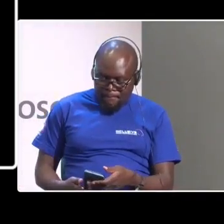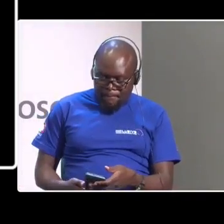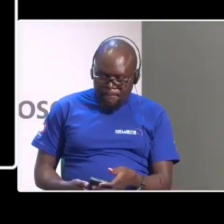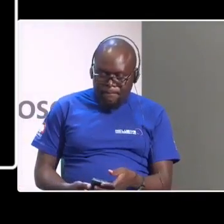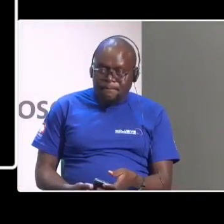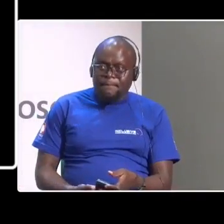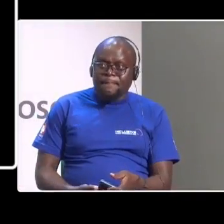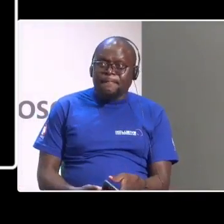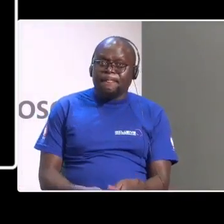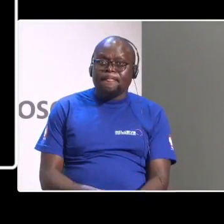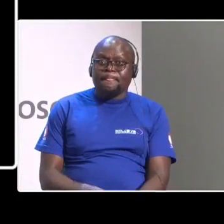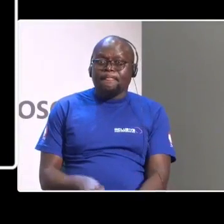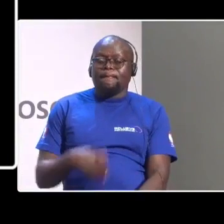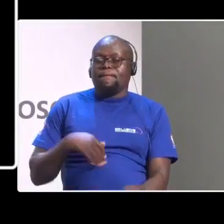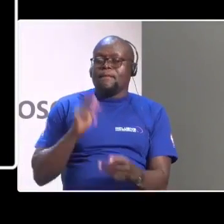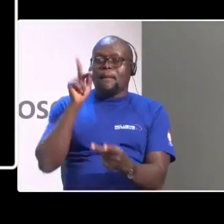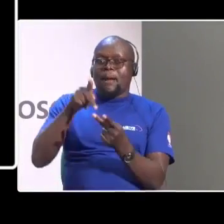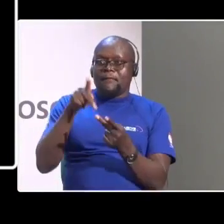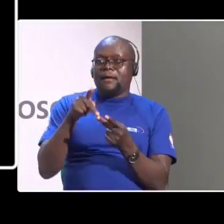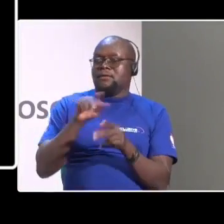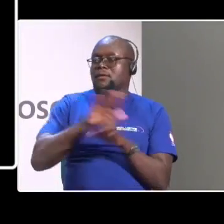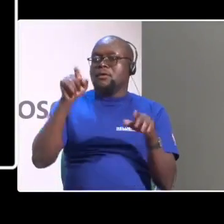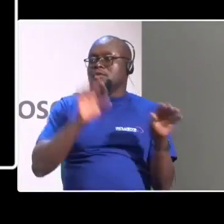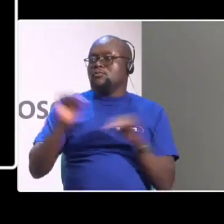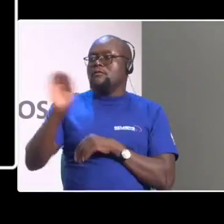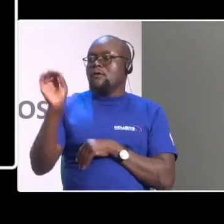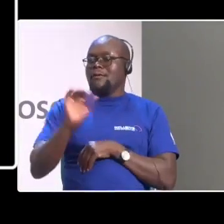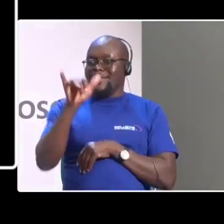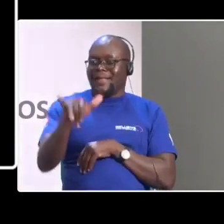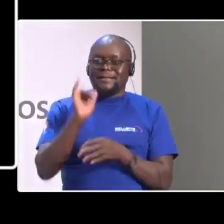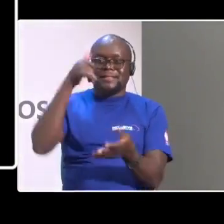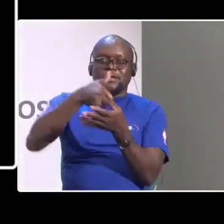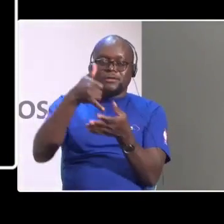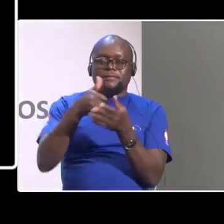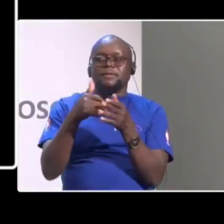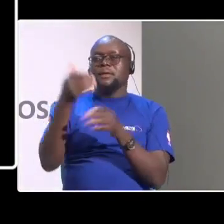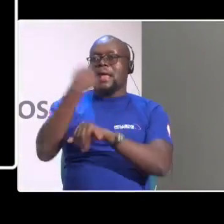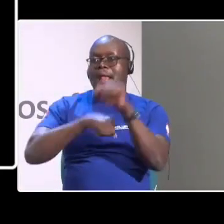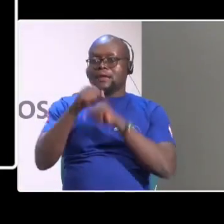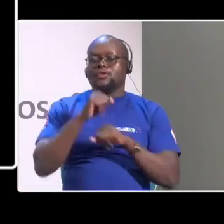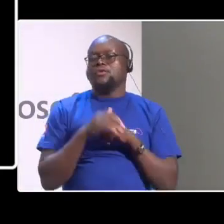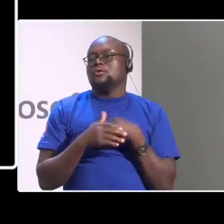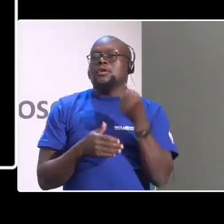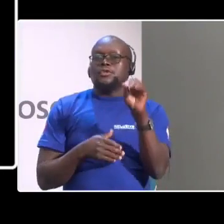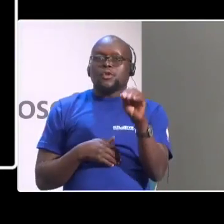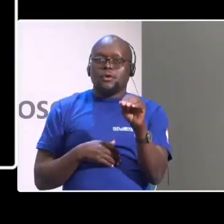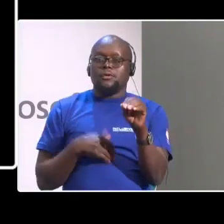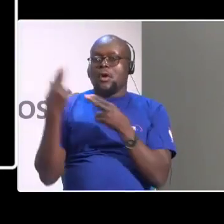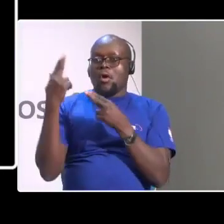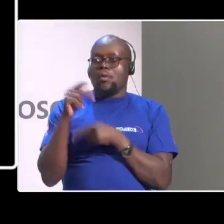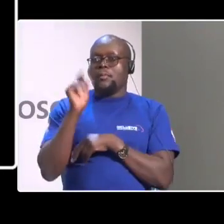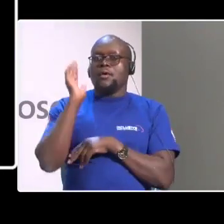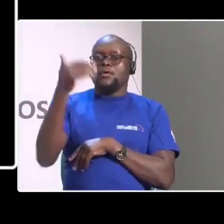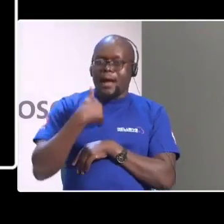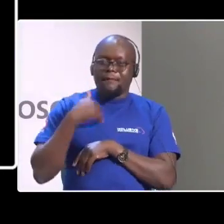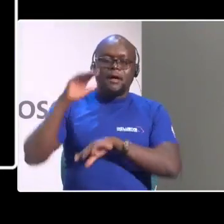us? Great, perfect. We didn't need to move. That's inclusivity in action. So I hope you all had